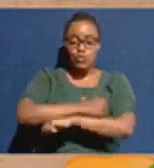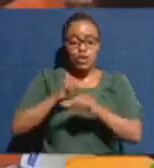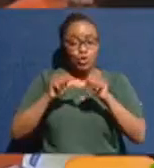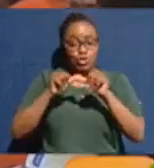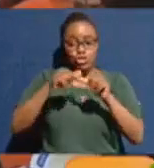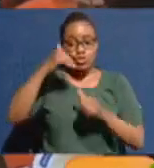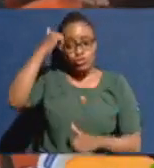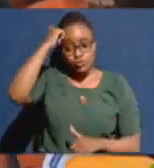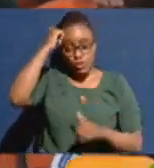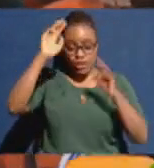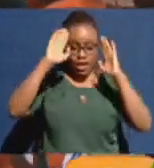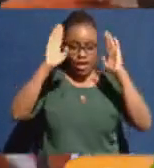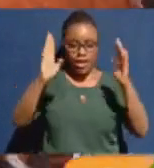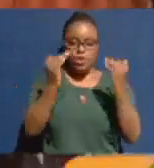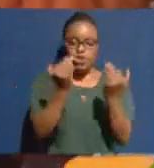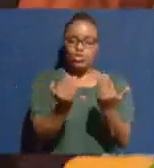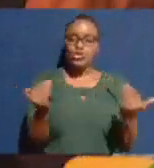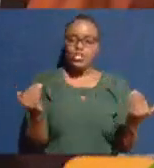Jambo watoto.